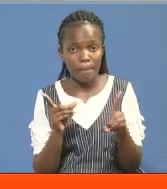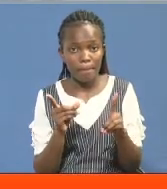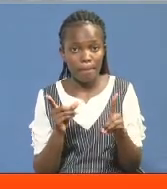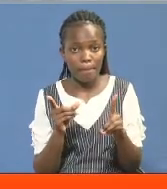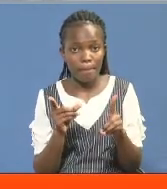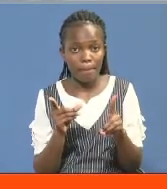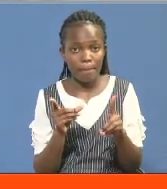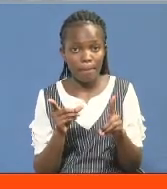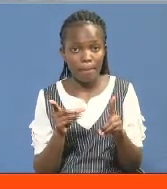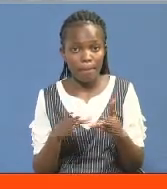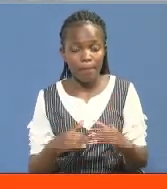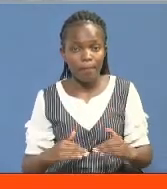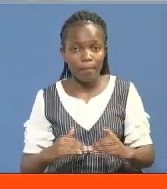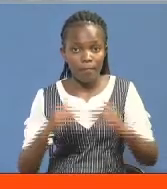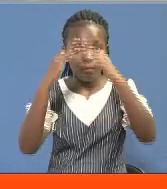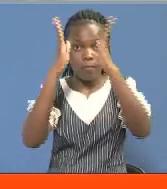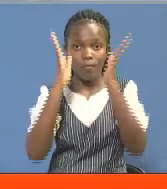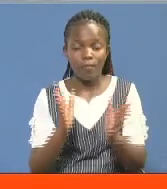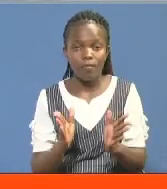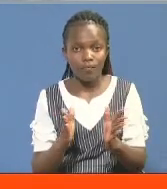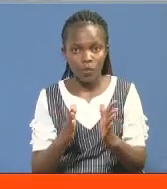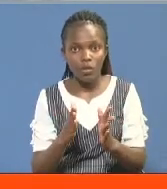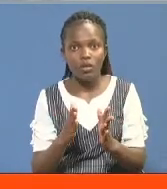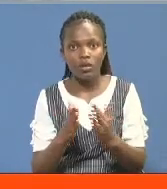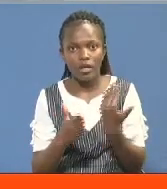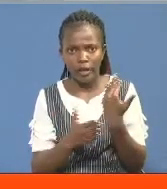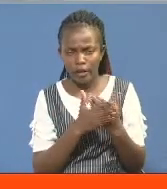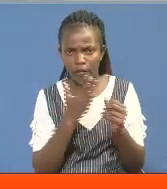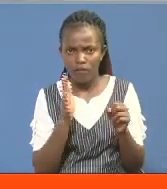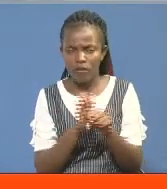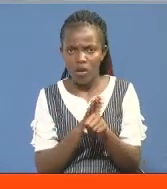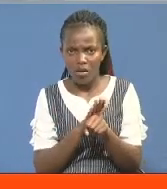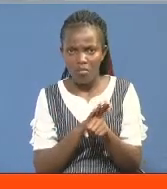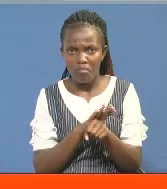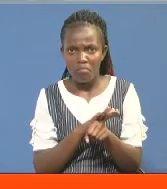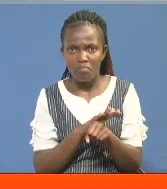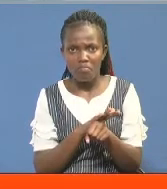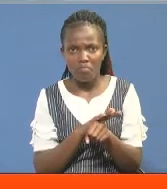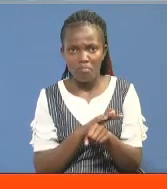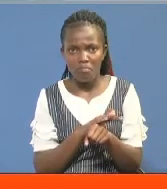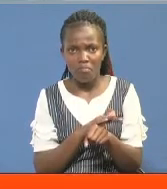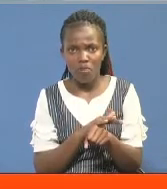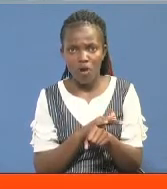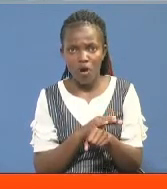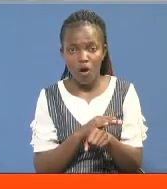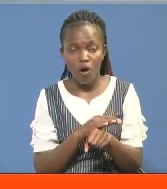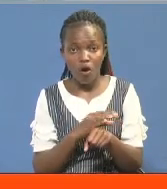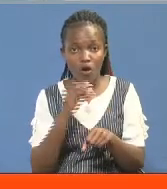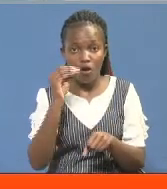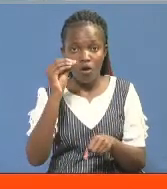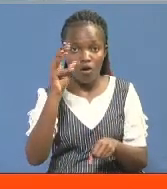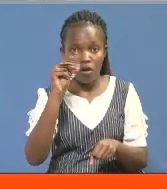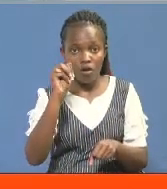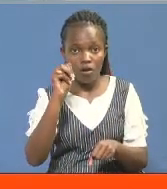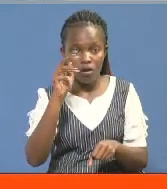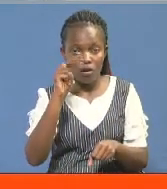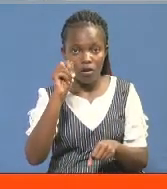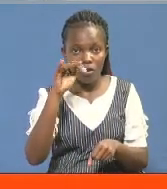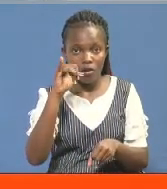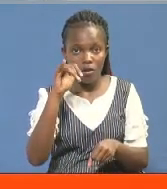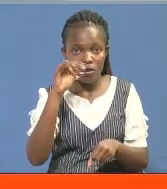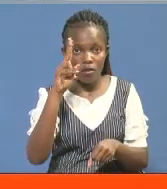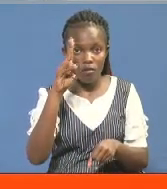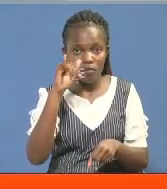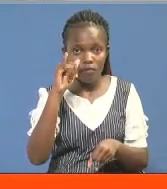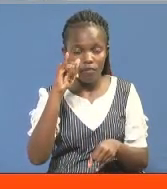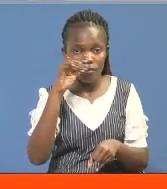the promoters seem to be very keen on persuading leaders and on the belief